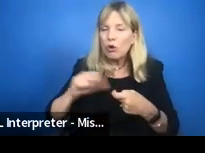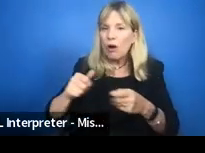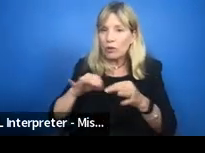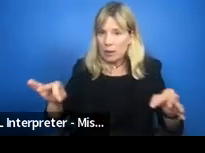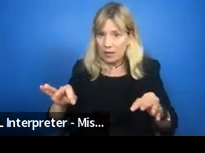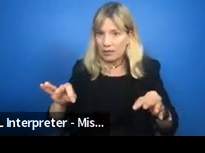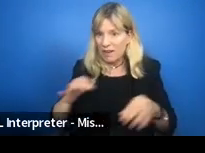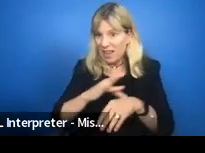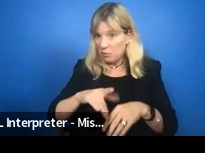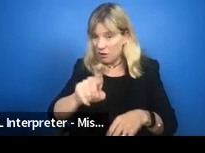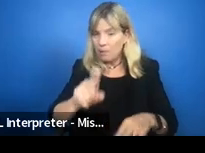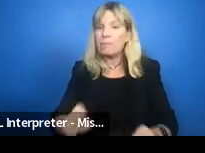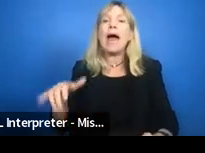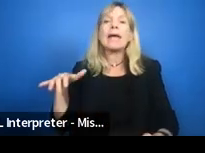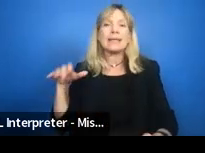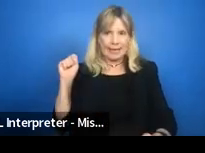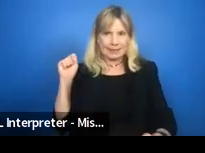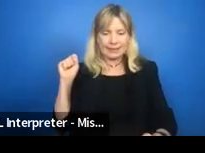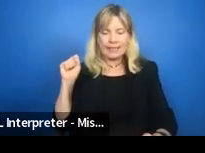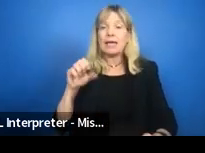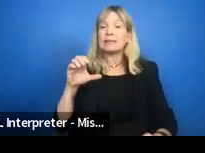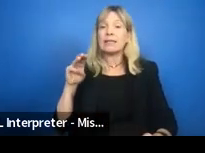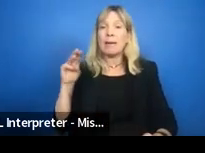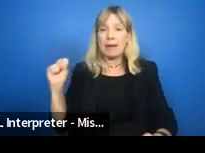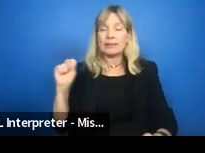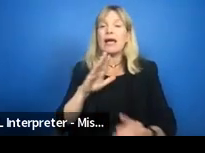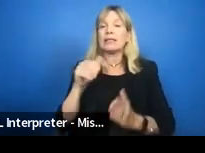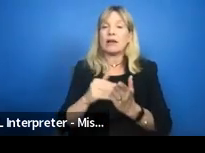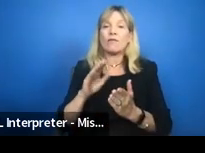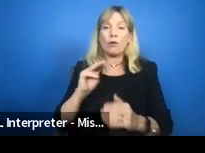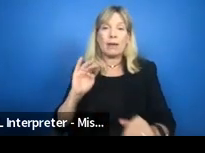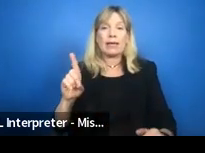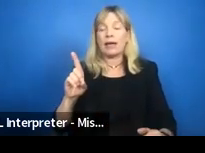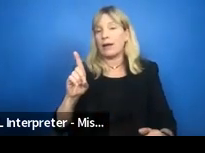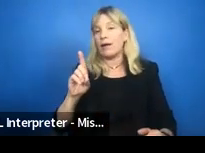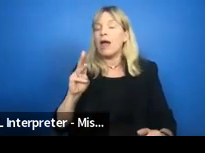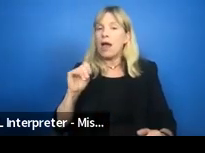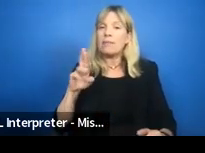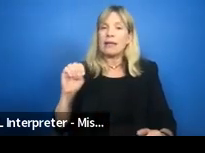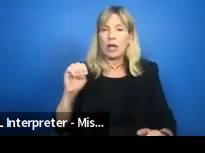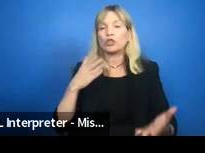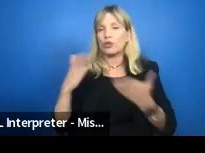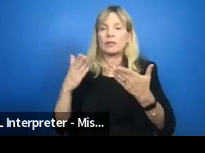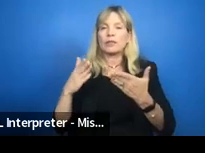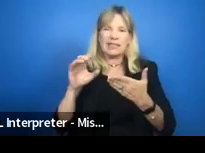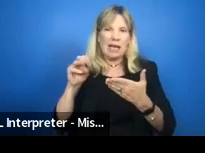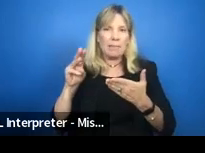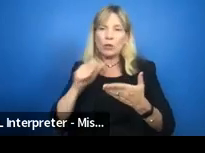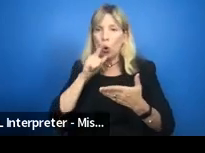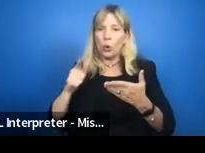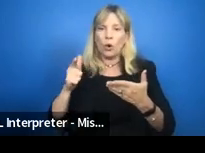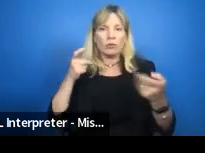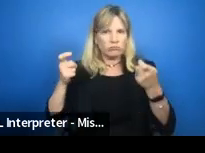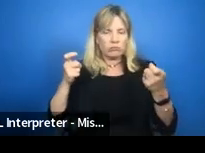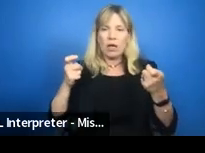languages. Yes, in fact, CMS, the Centers for Medicare and Medicaid Services, who are kind of running the show here, have an